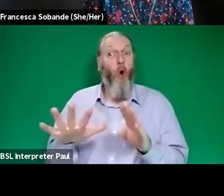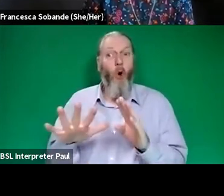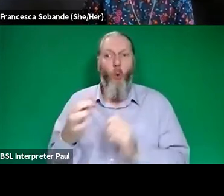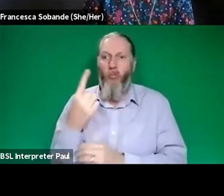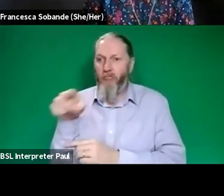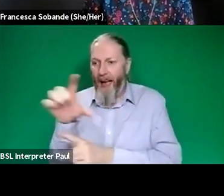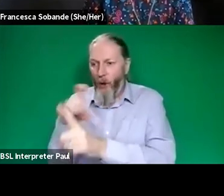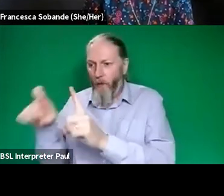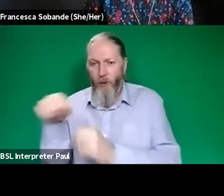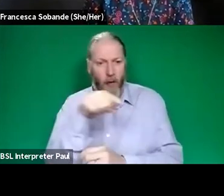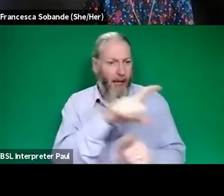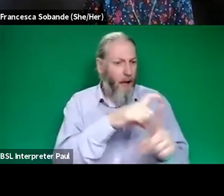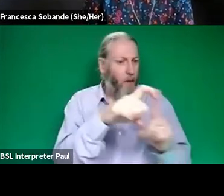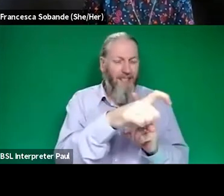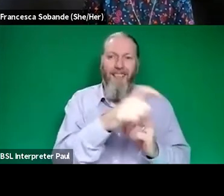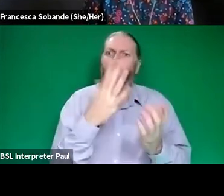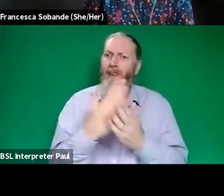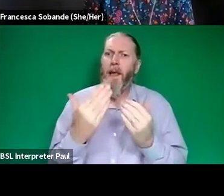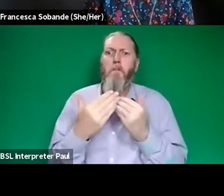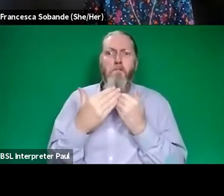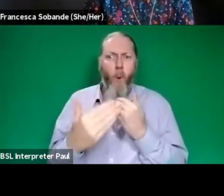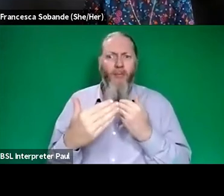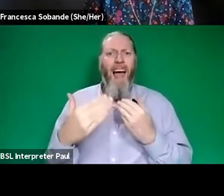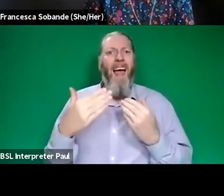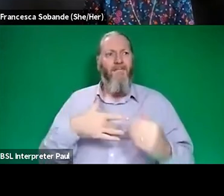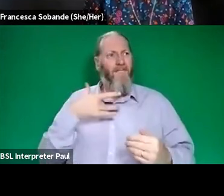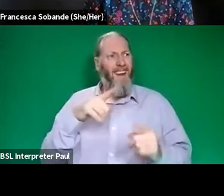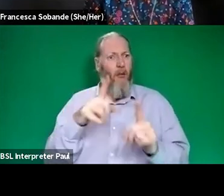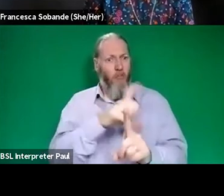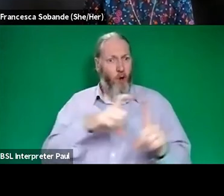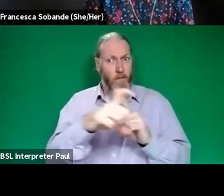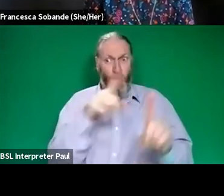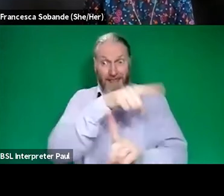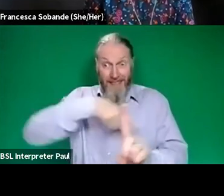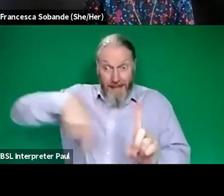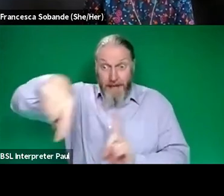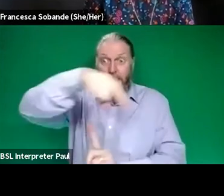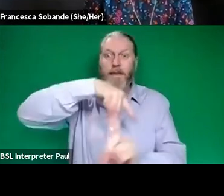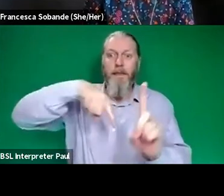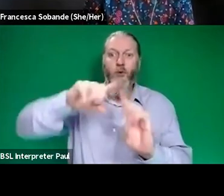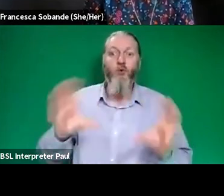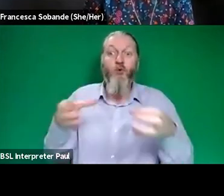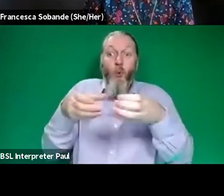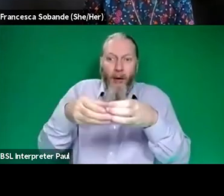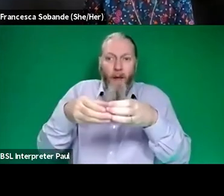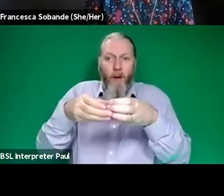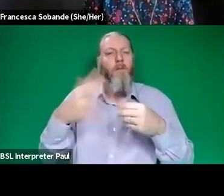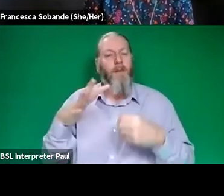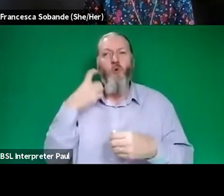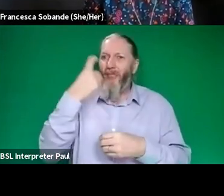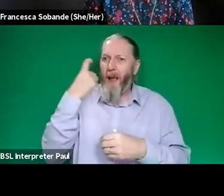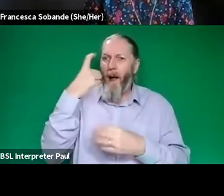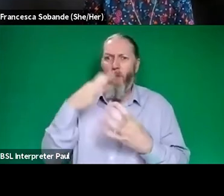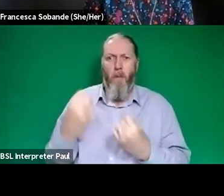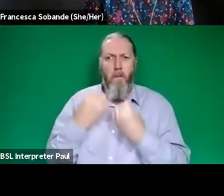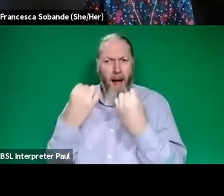the sort of community-based understandings of our oppressions. And her analysis is very much that in the sort of age where, you know, if we think back